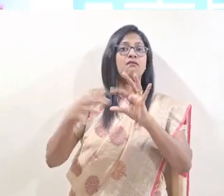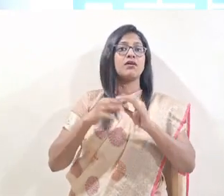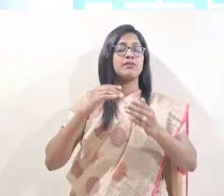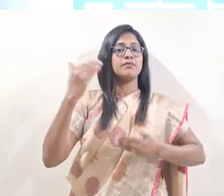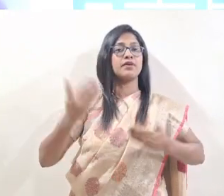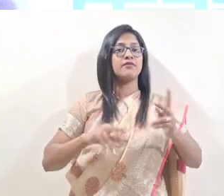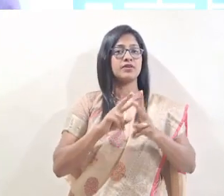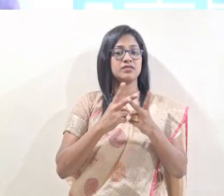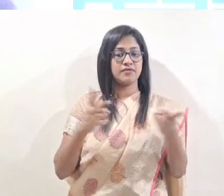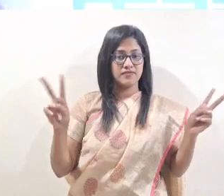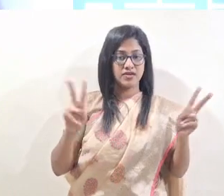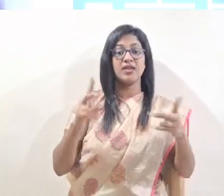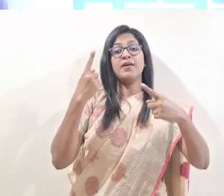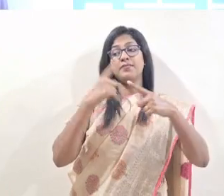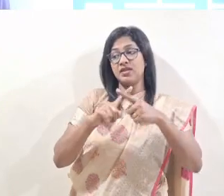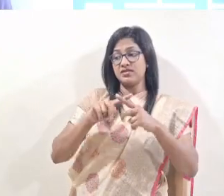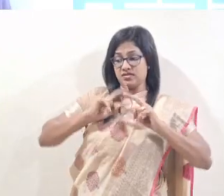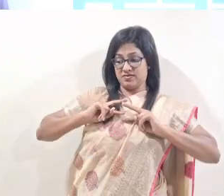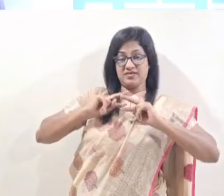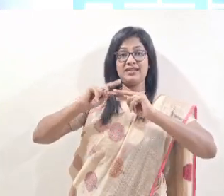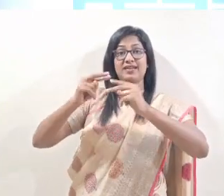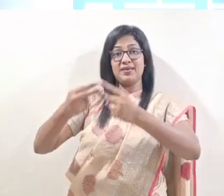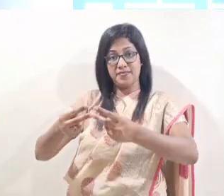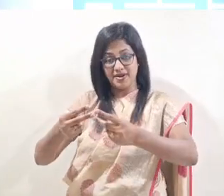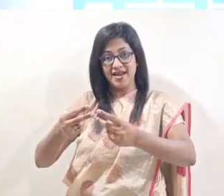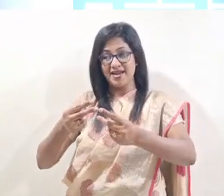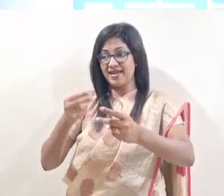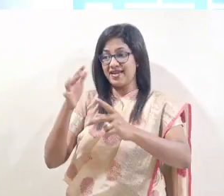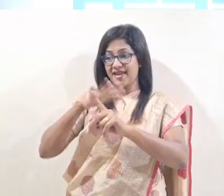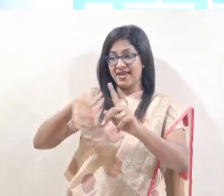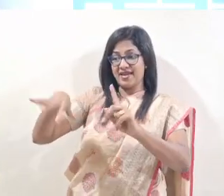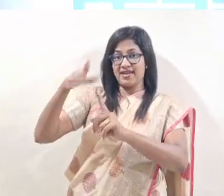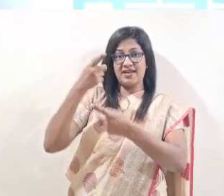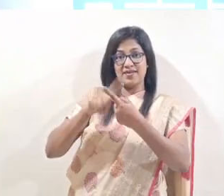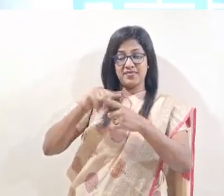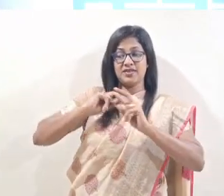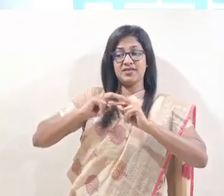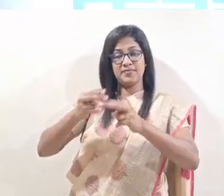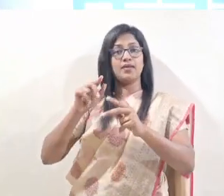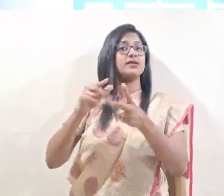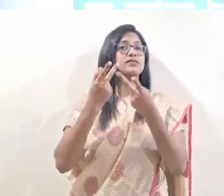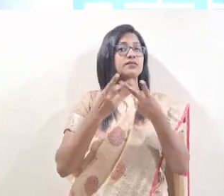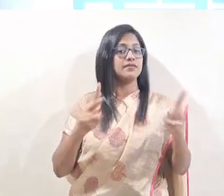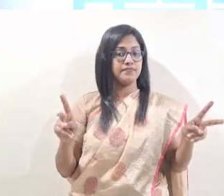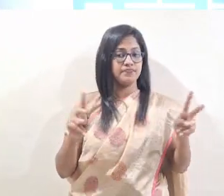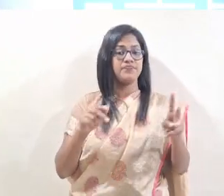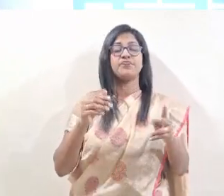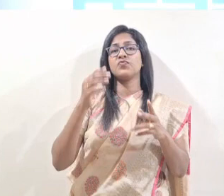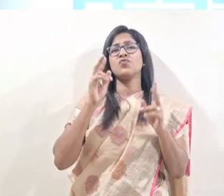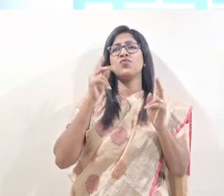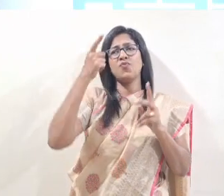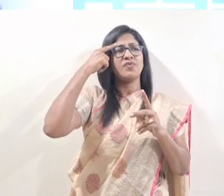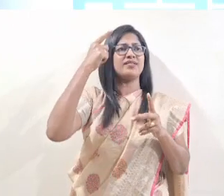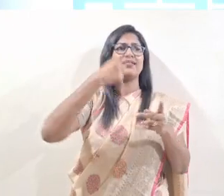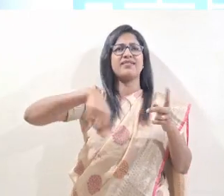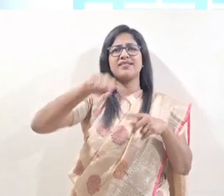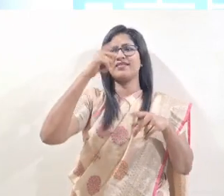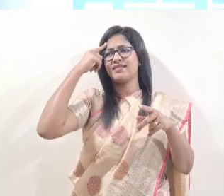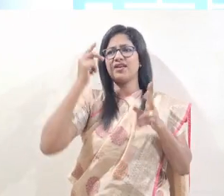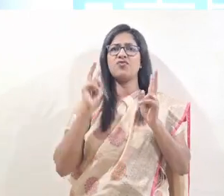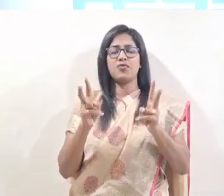Okay, and even the way we respond to a risk as a social body is different to what is normally considered